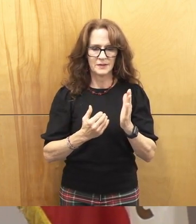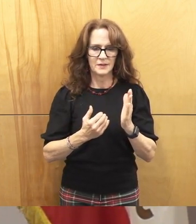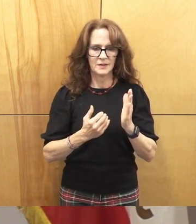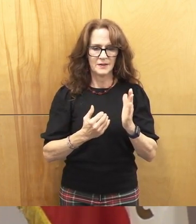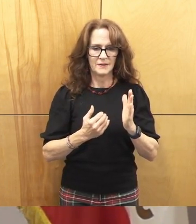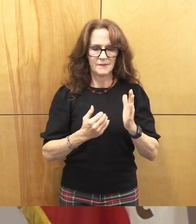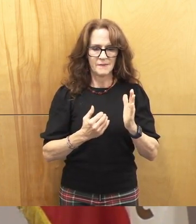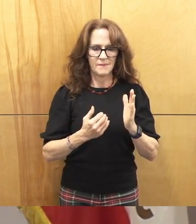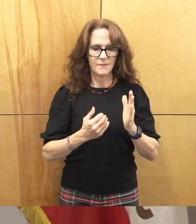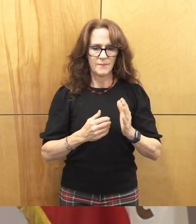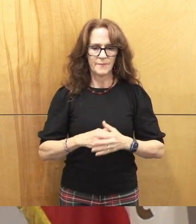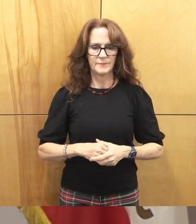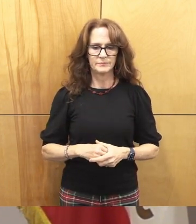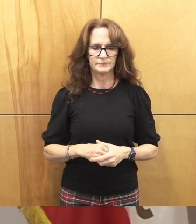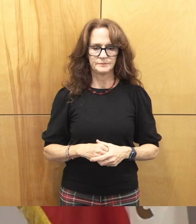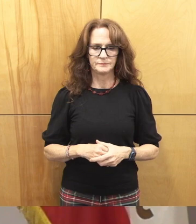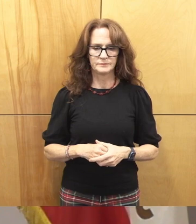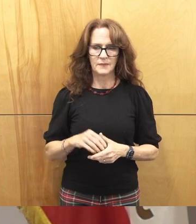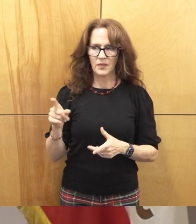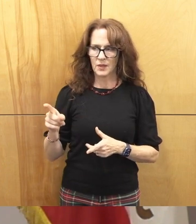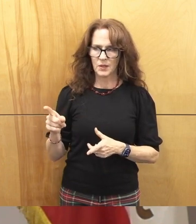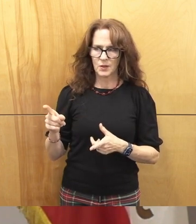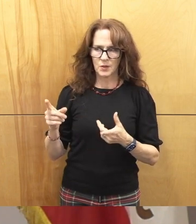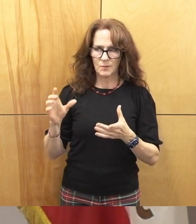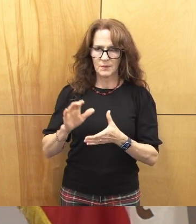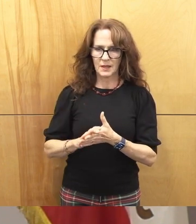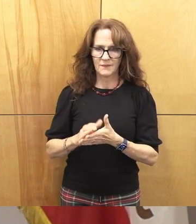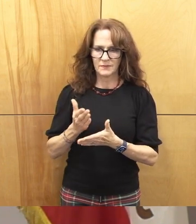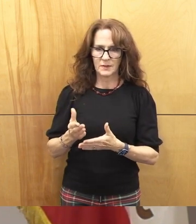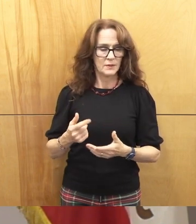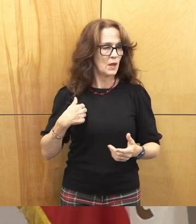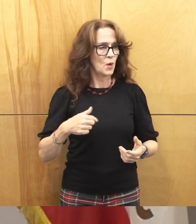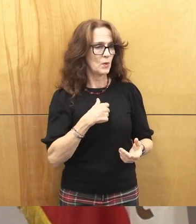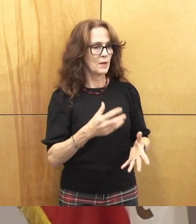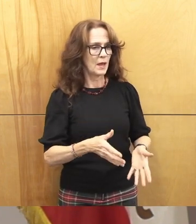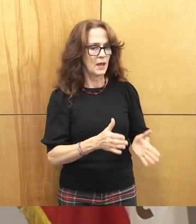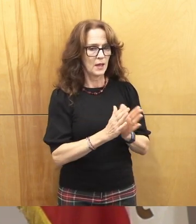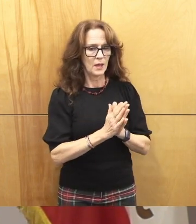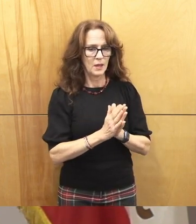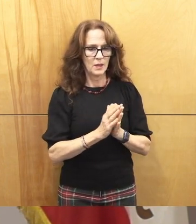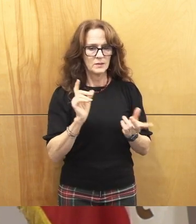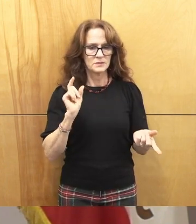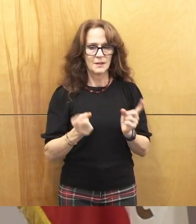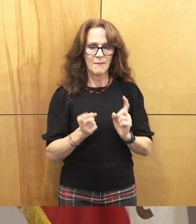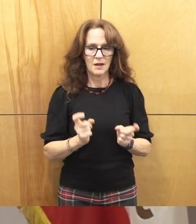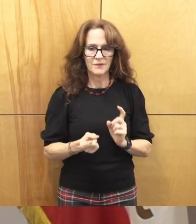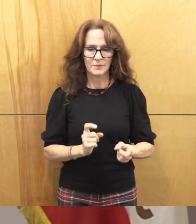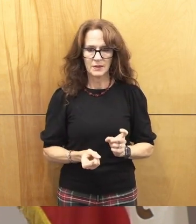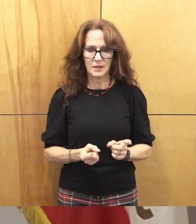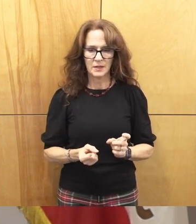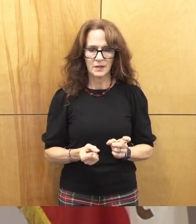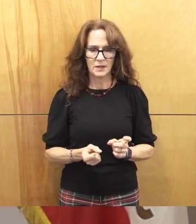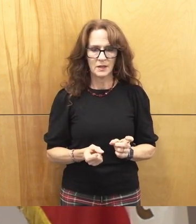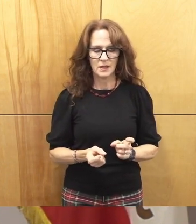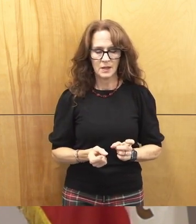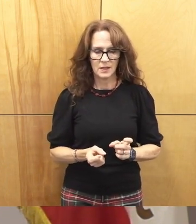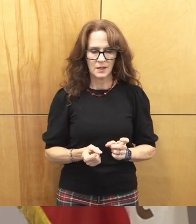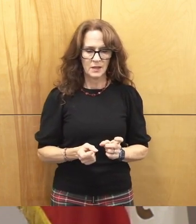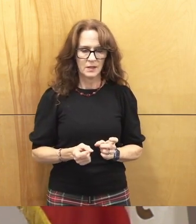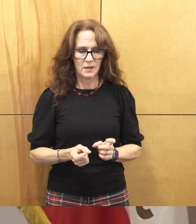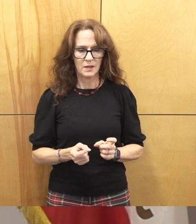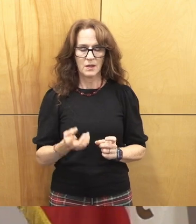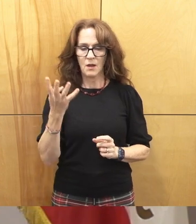you have something for that. Yes, we'd like to request some modifications on